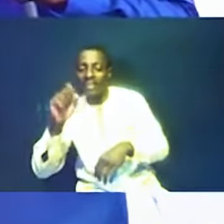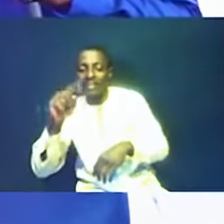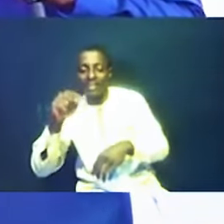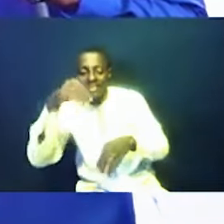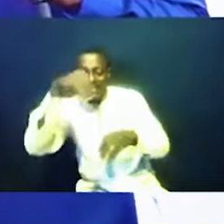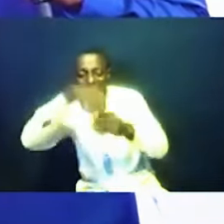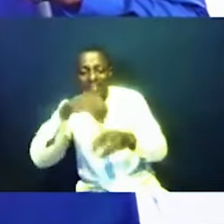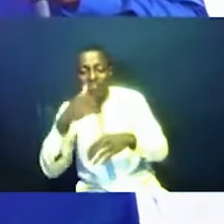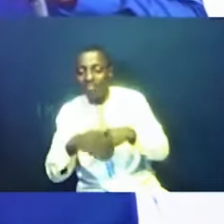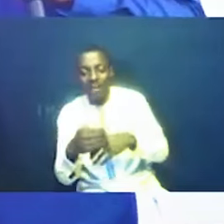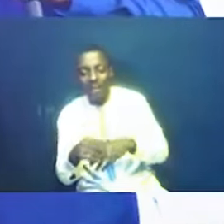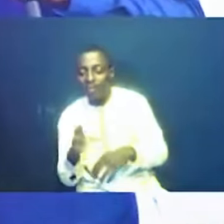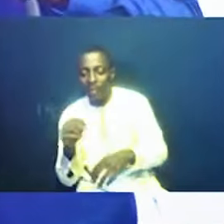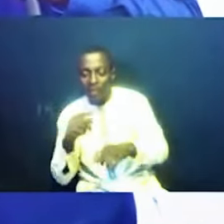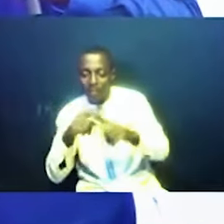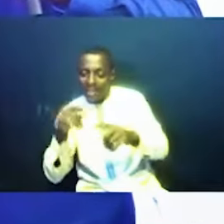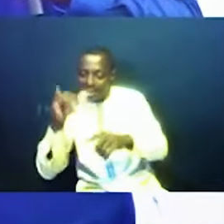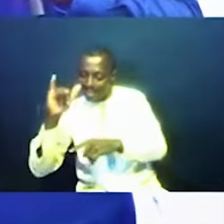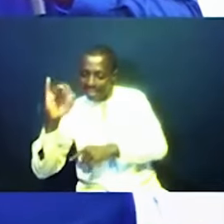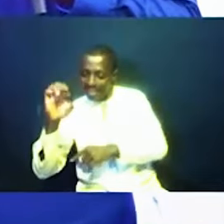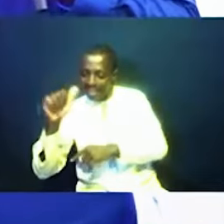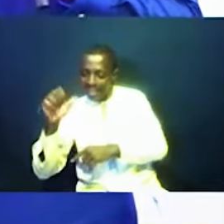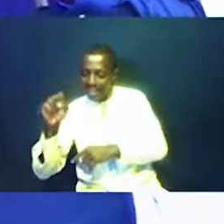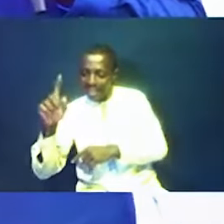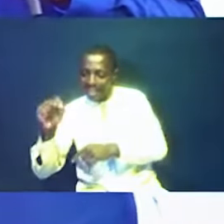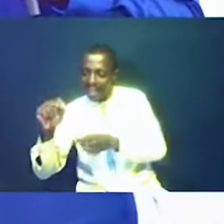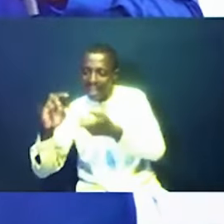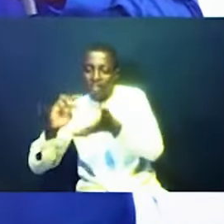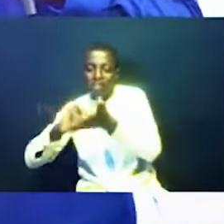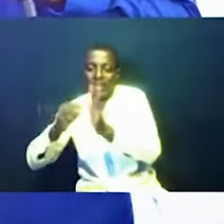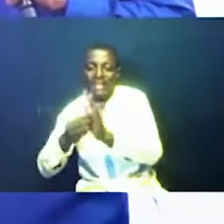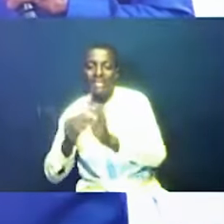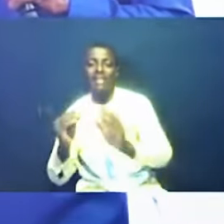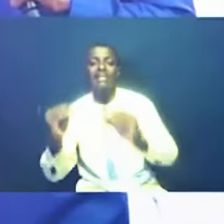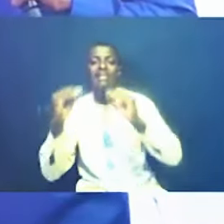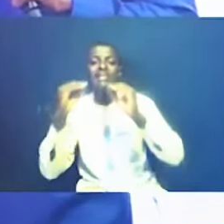the teaching of the Pharisees and